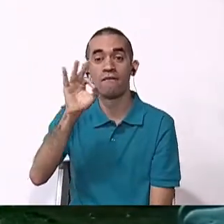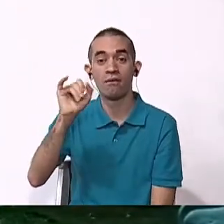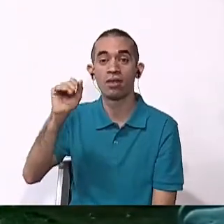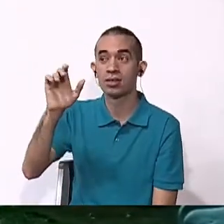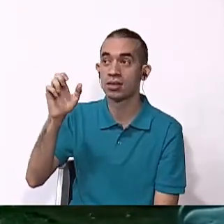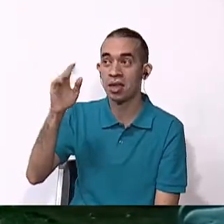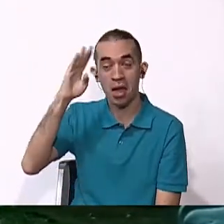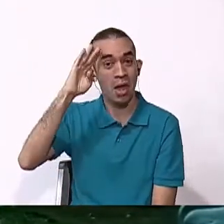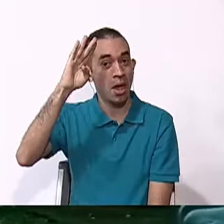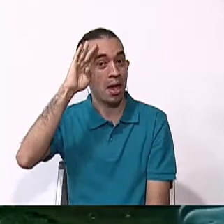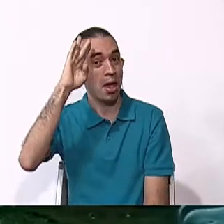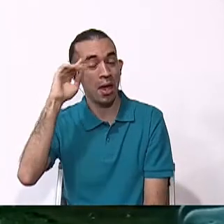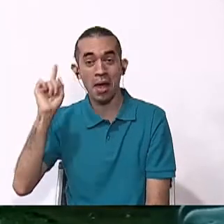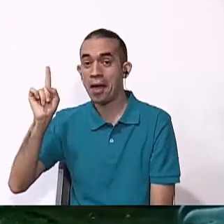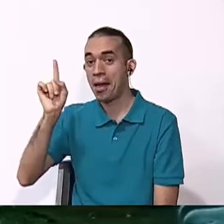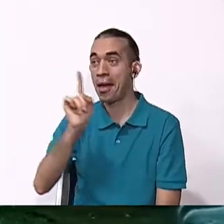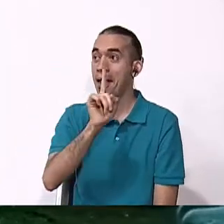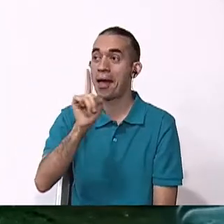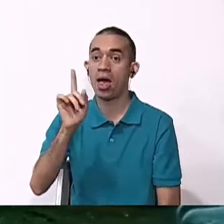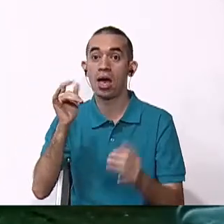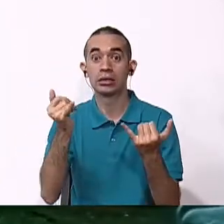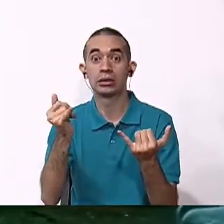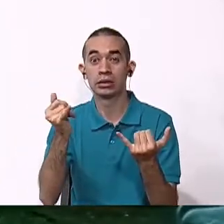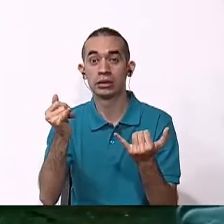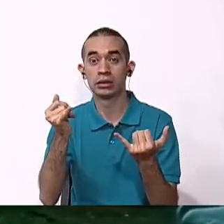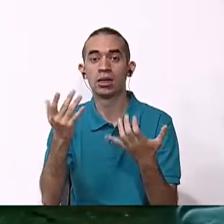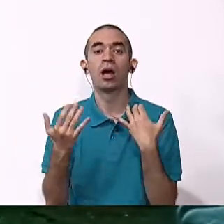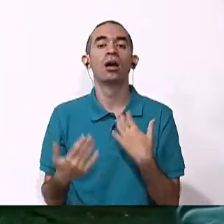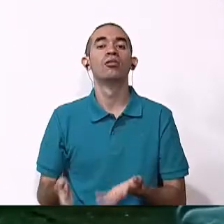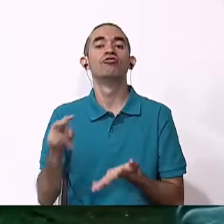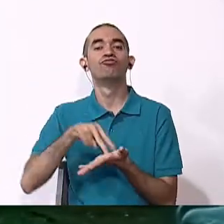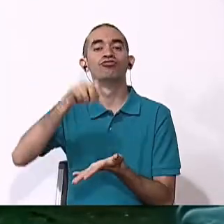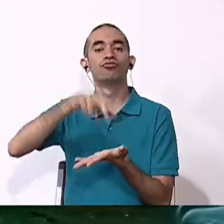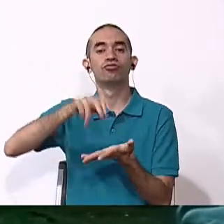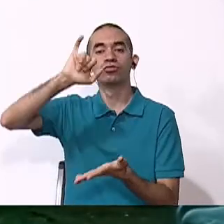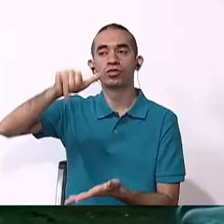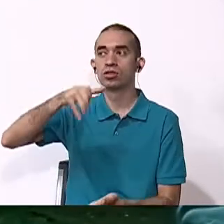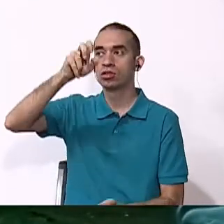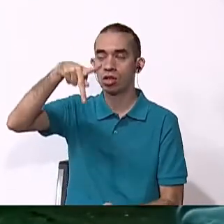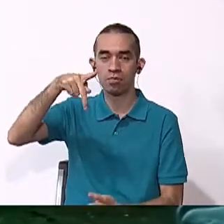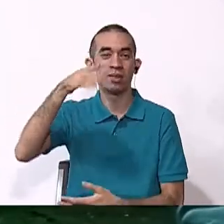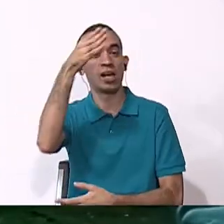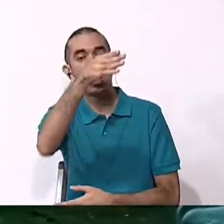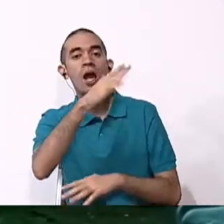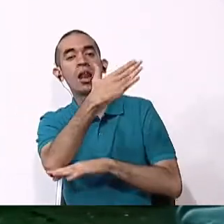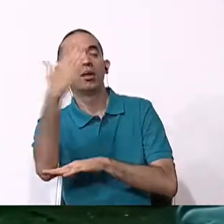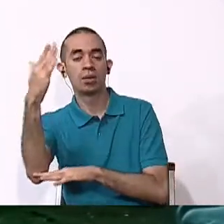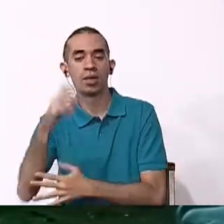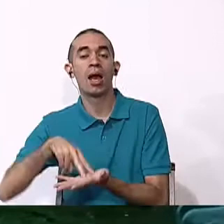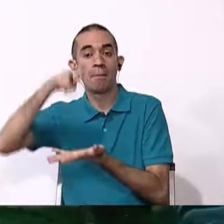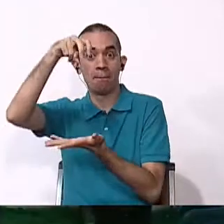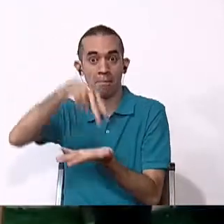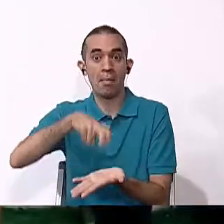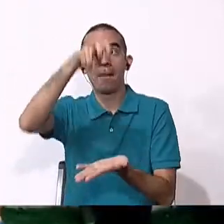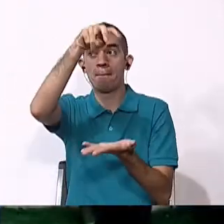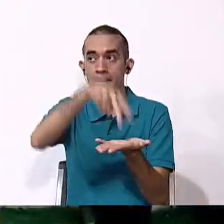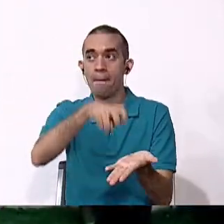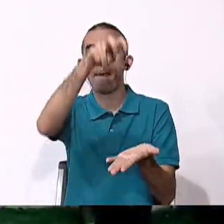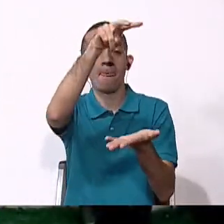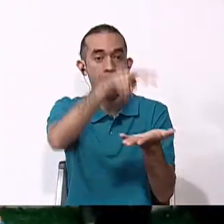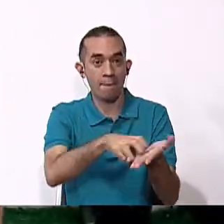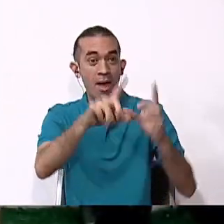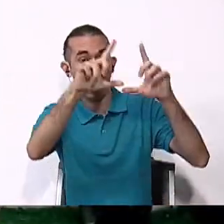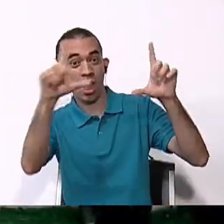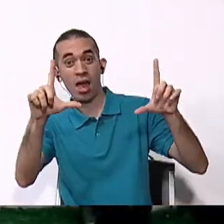Whose turn? Now, freeze. Let's jump with me to the library. I am. Hey,